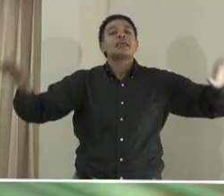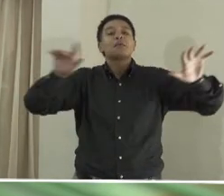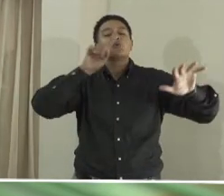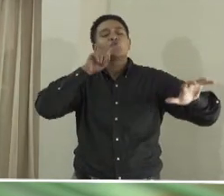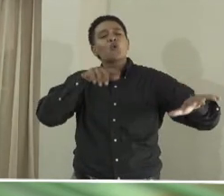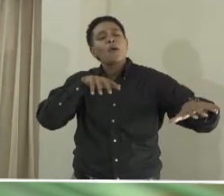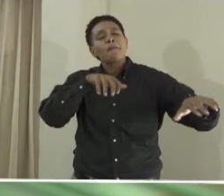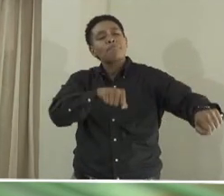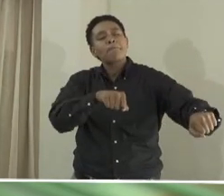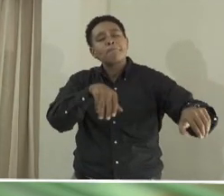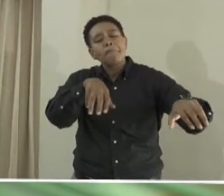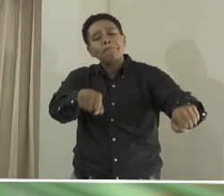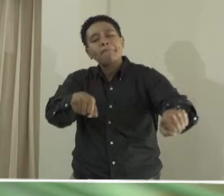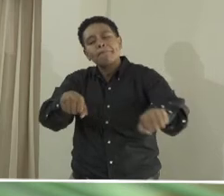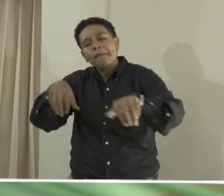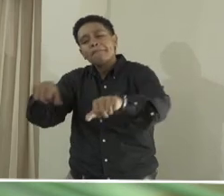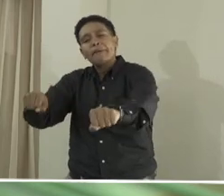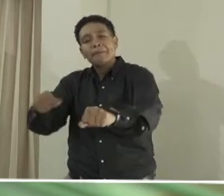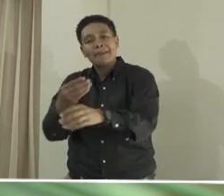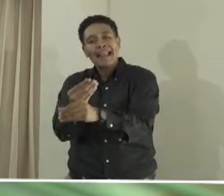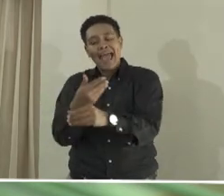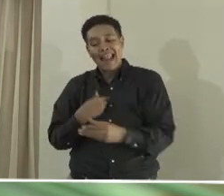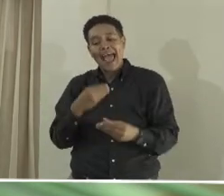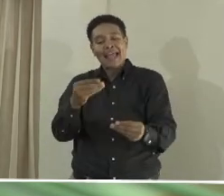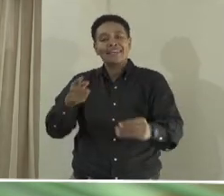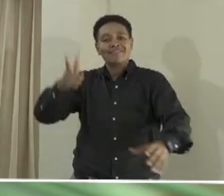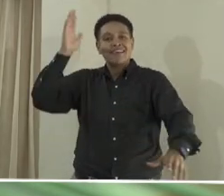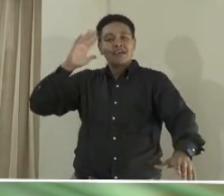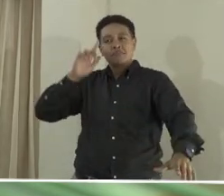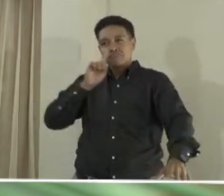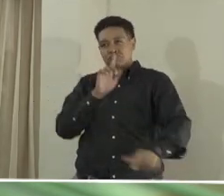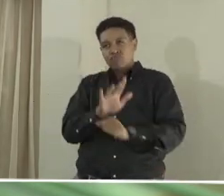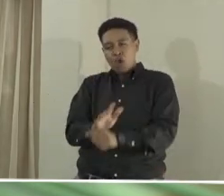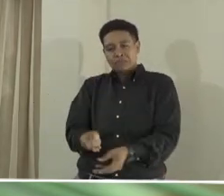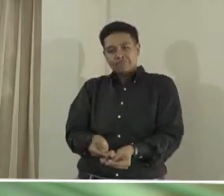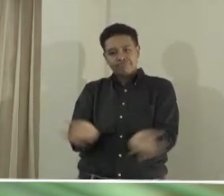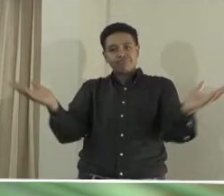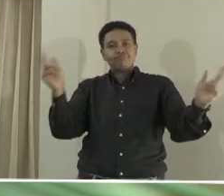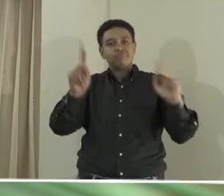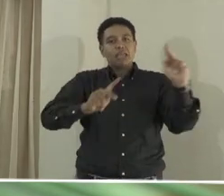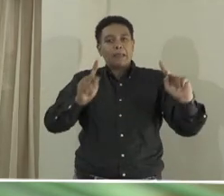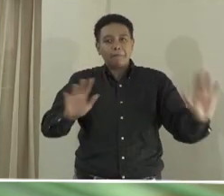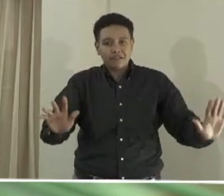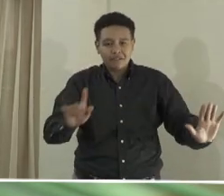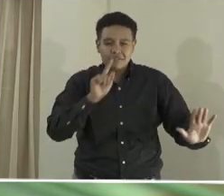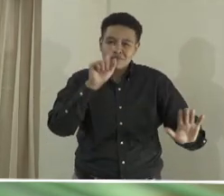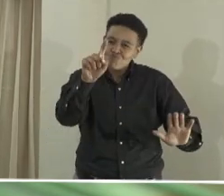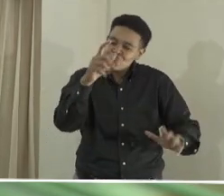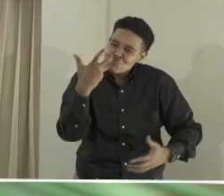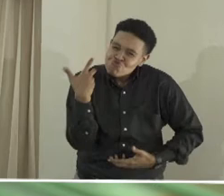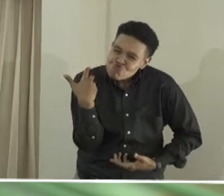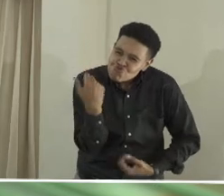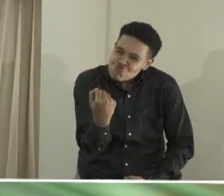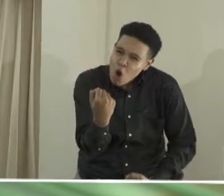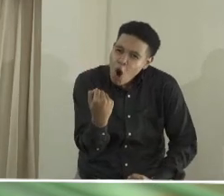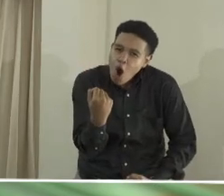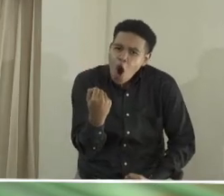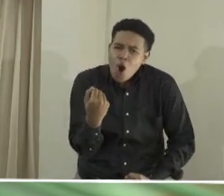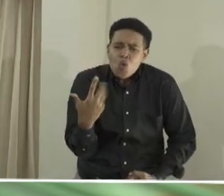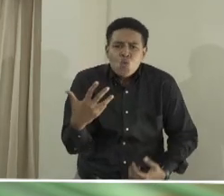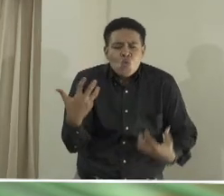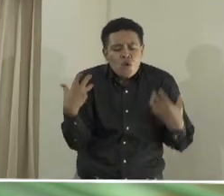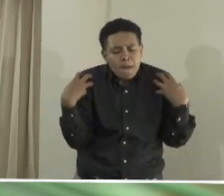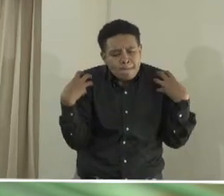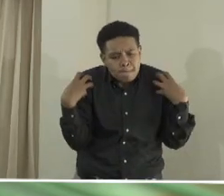inherit the land I swore to their ancestors to give them. Be strong and very